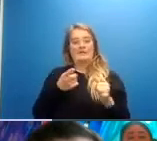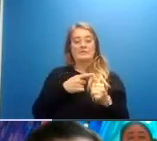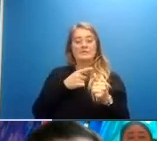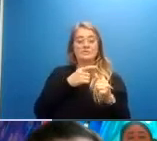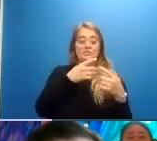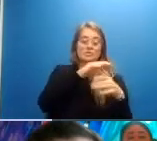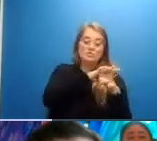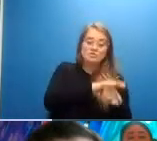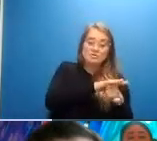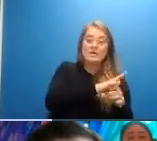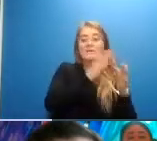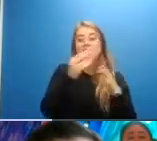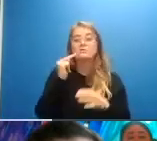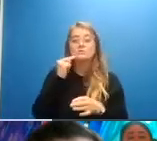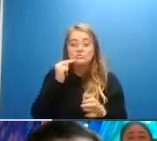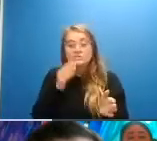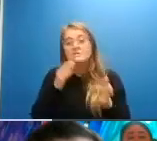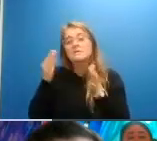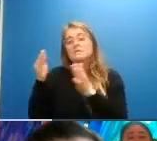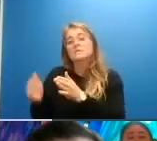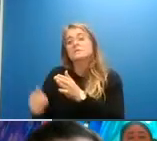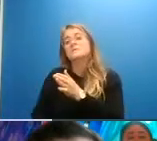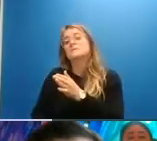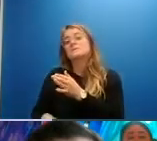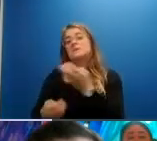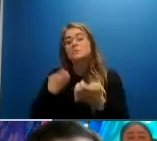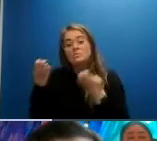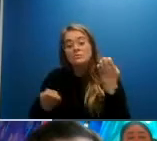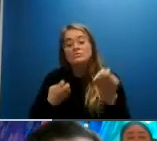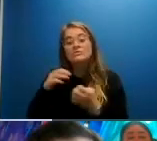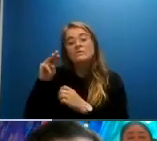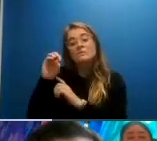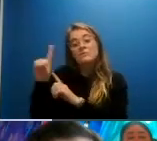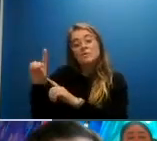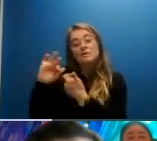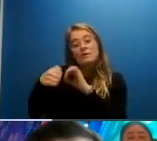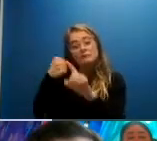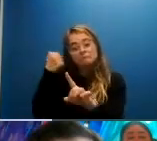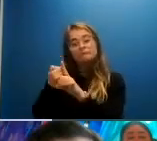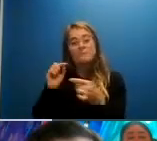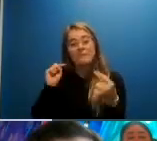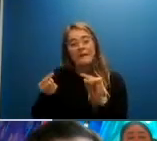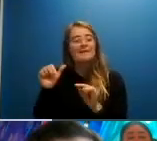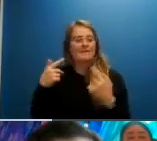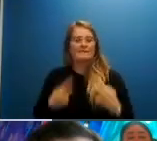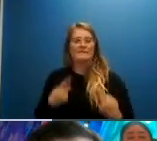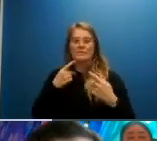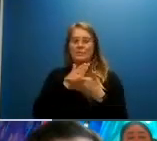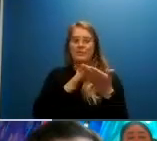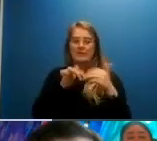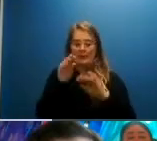look at the role of nutrition in pain, we look at the role of emotions and mood on pain, as well as the physical component as well. How do you move with